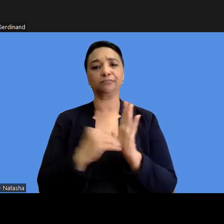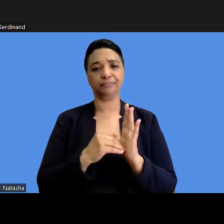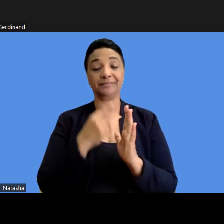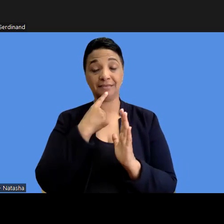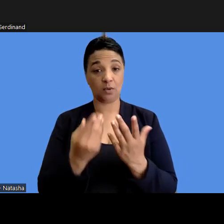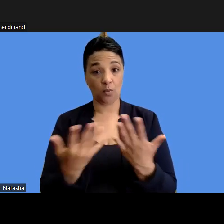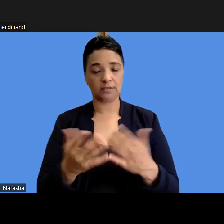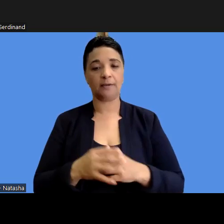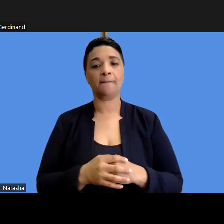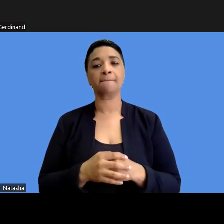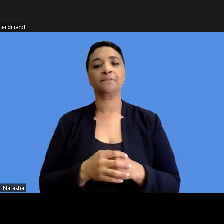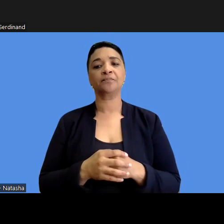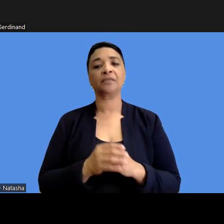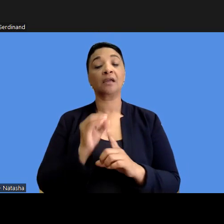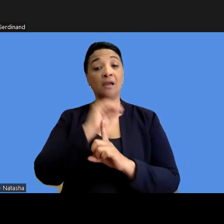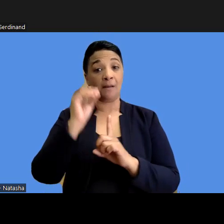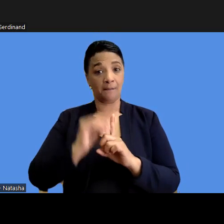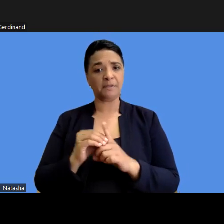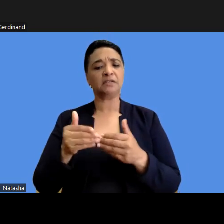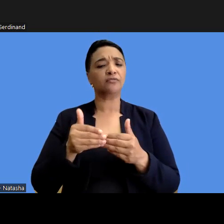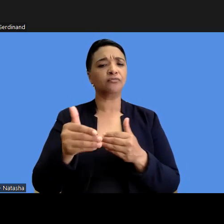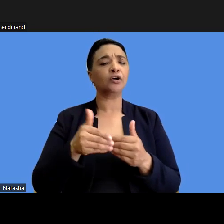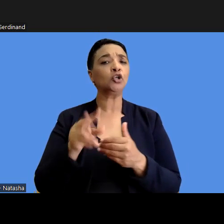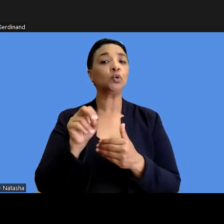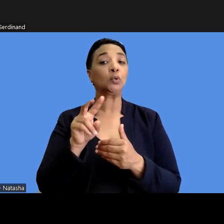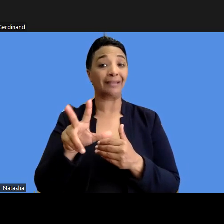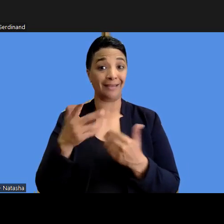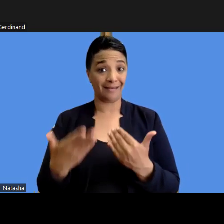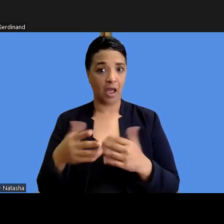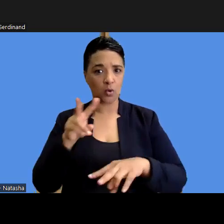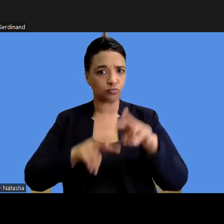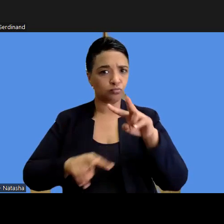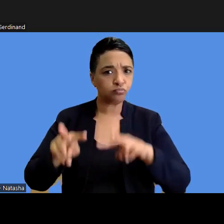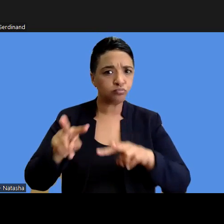for 2023 is currently underway, so we're taking a retroactive